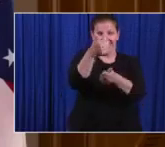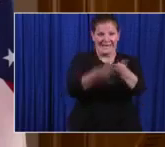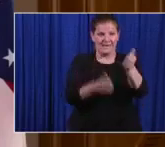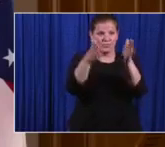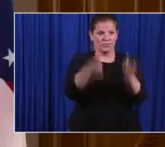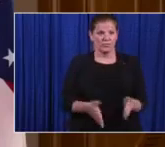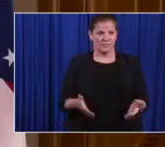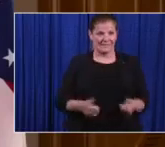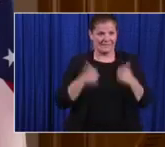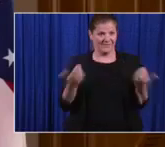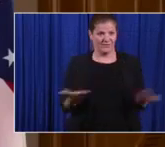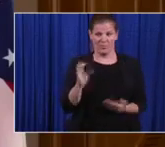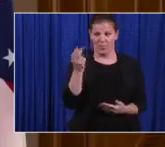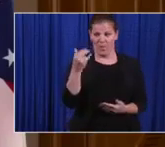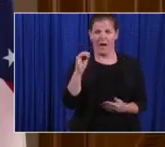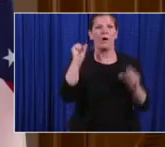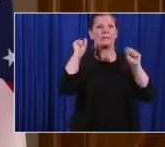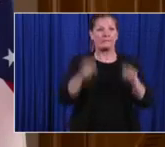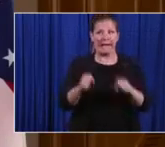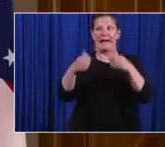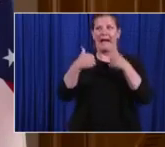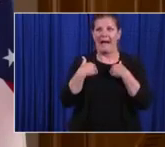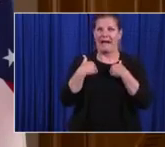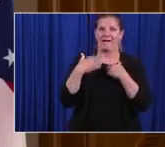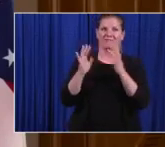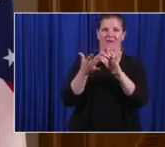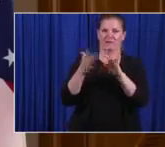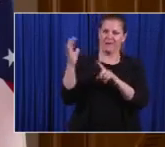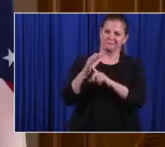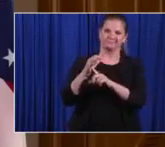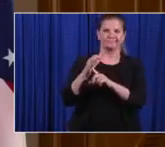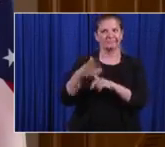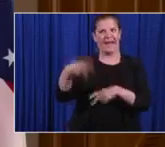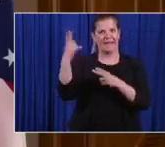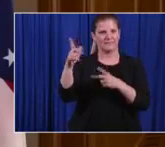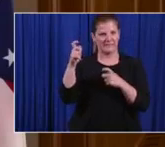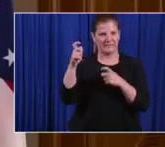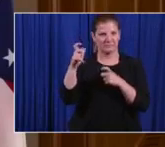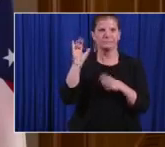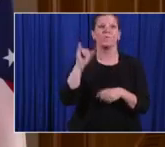access to high-speed internet. And that's our goal, and we're working on it.